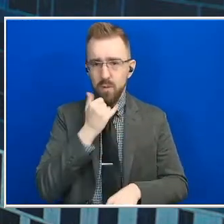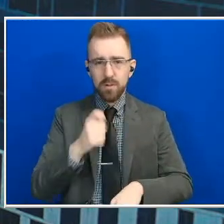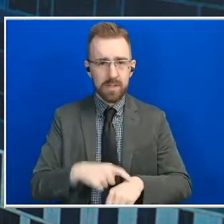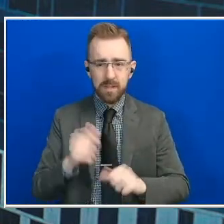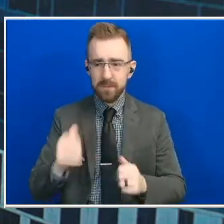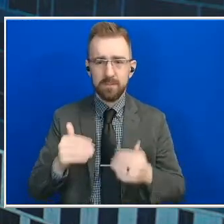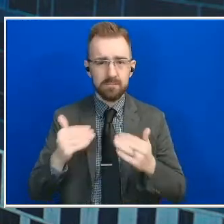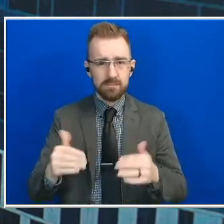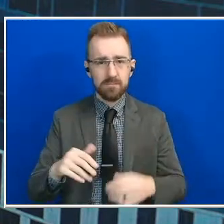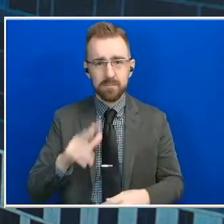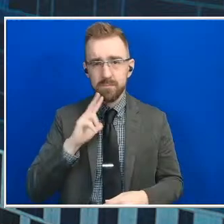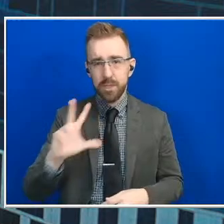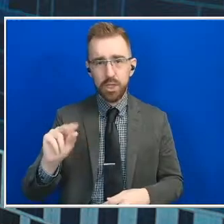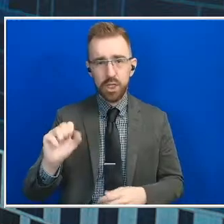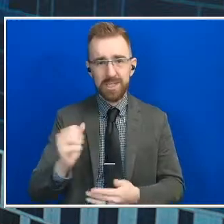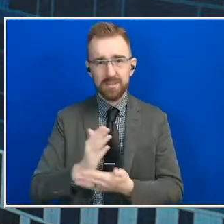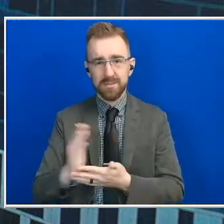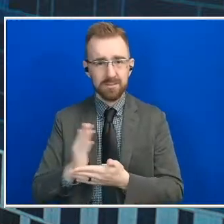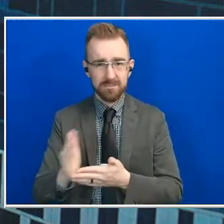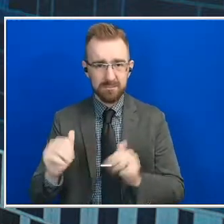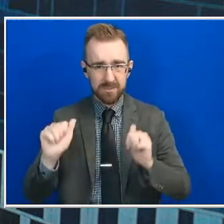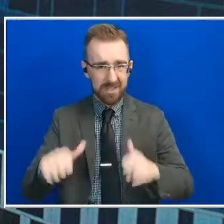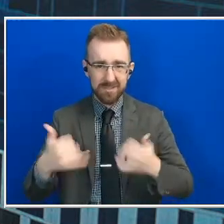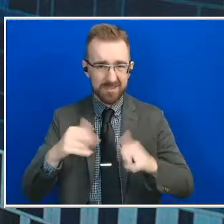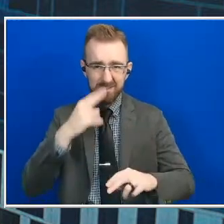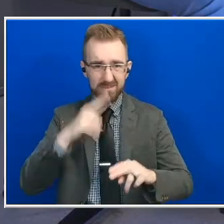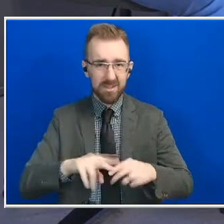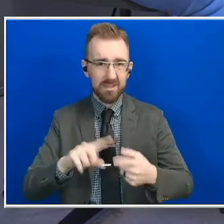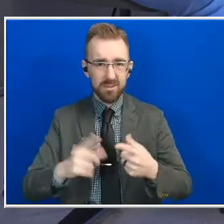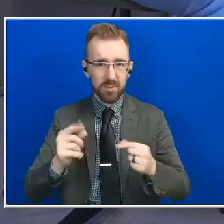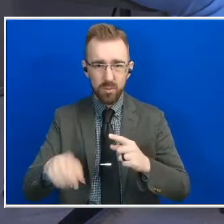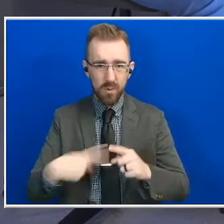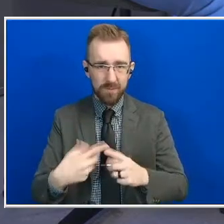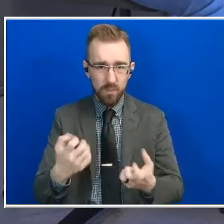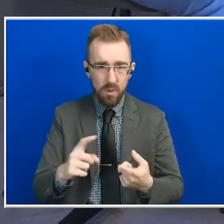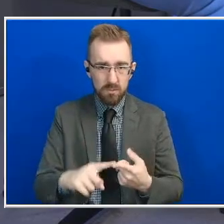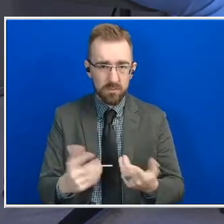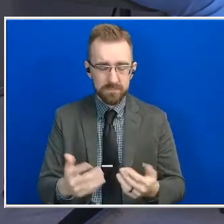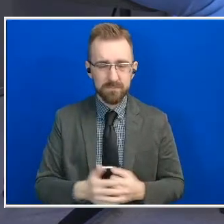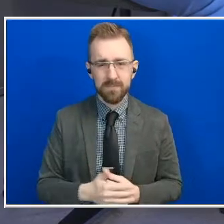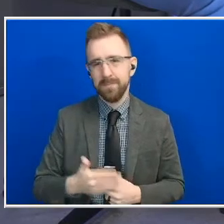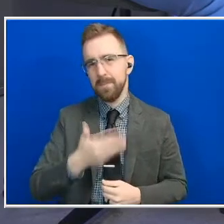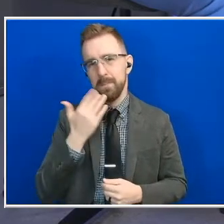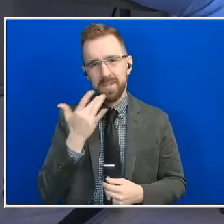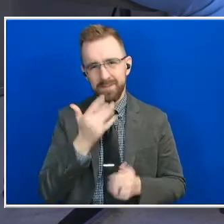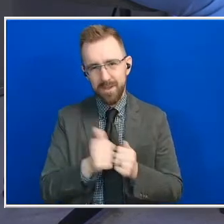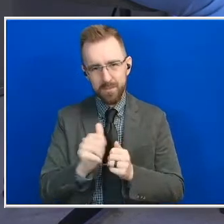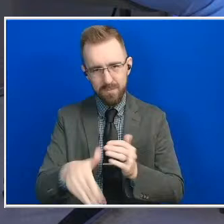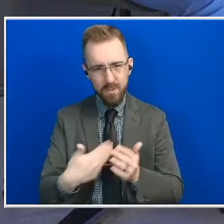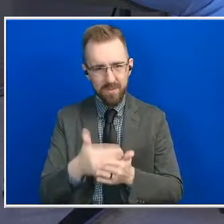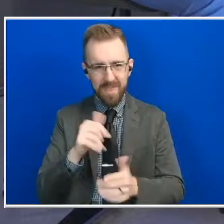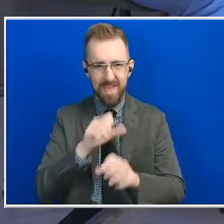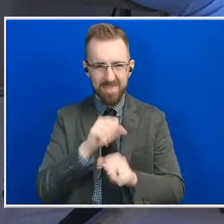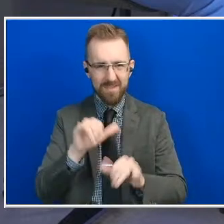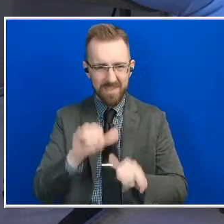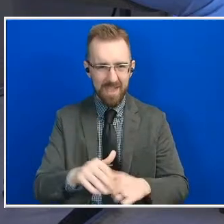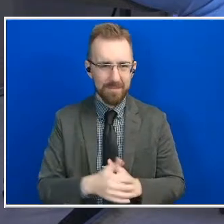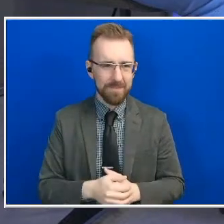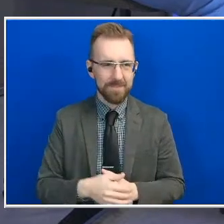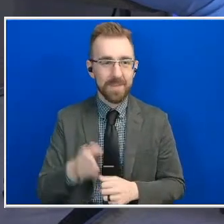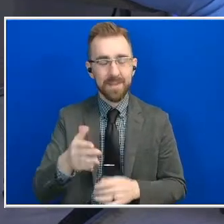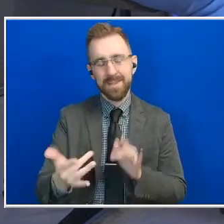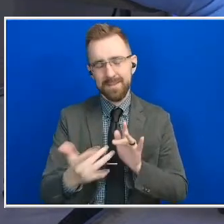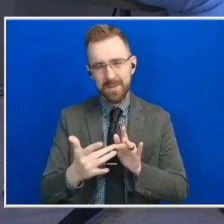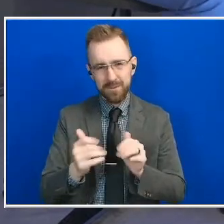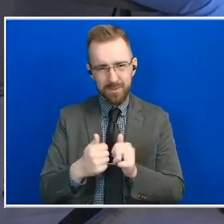30s. It's still a fun thing to do whenever you want to do it. Well, best of luck with all Thank of you that. so much. I love that. You're going to stay in touch with us. Absolutely. Jennifer, what is the